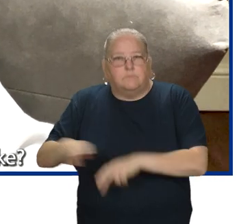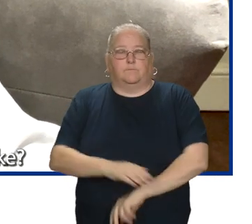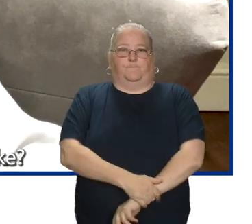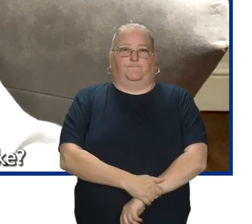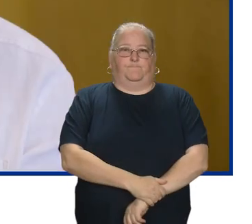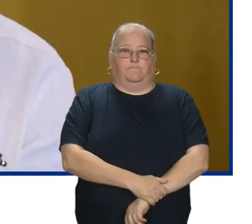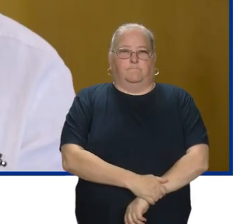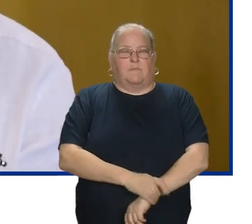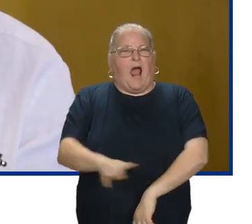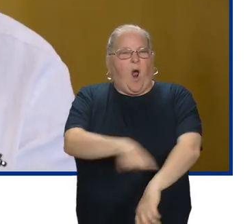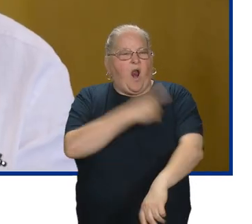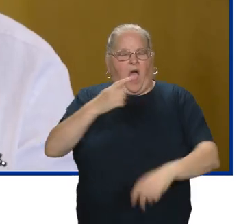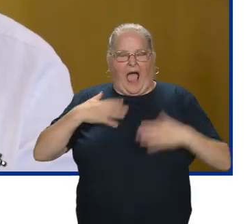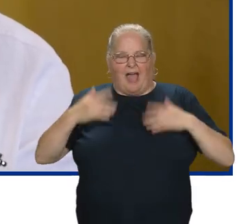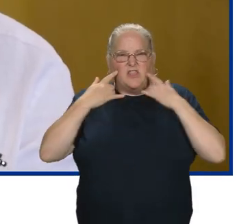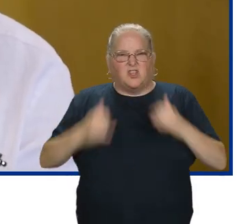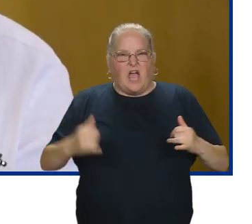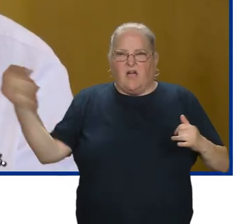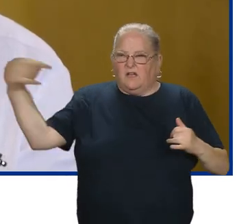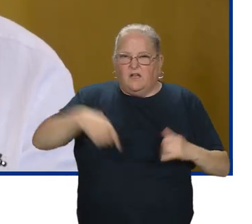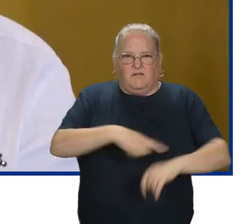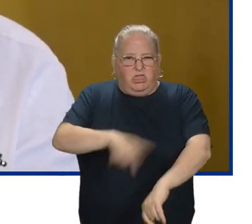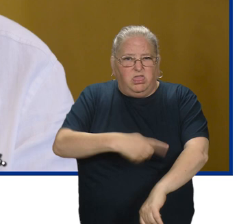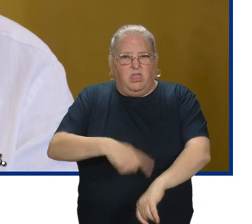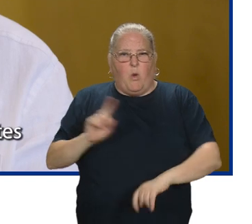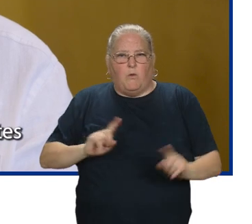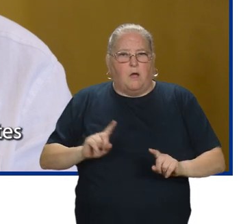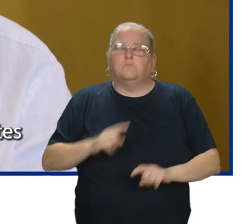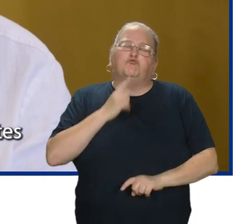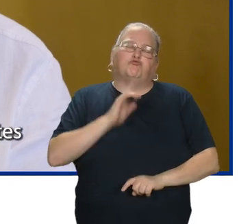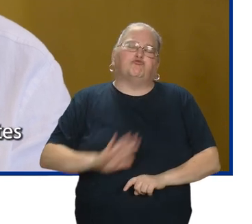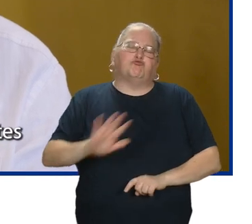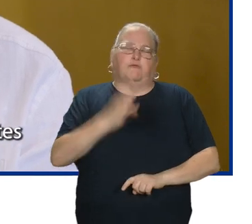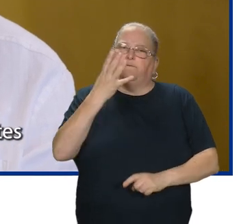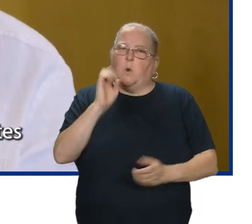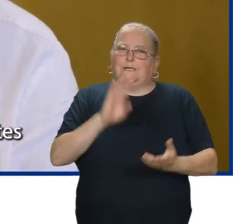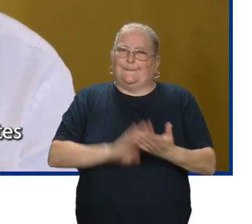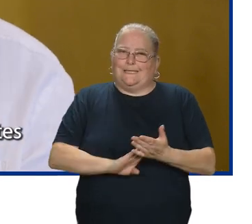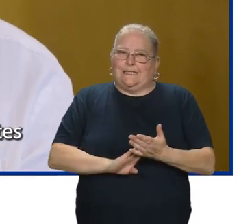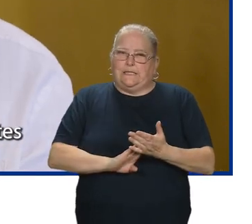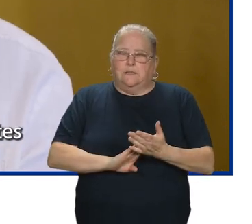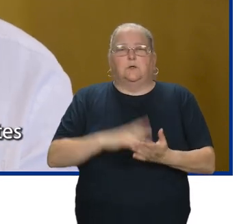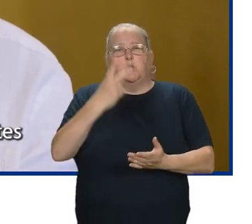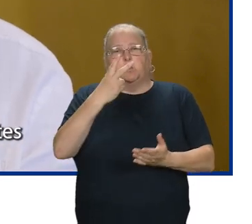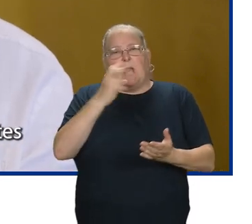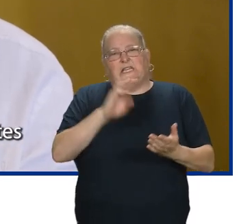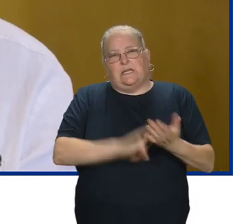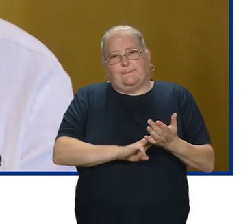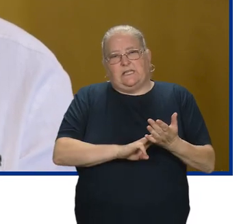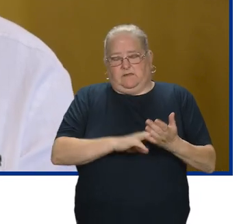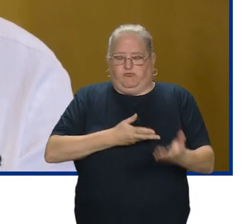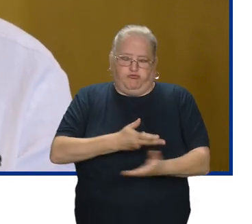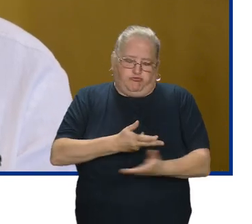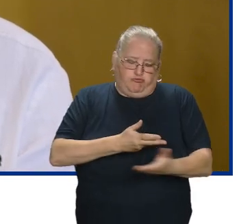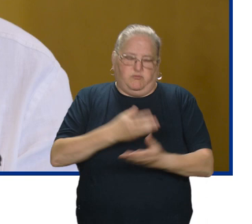check take? Well, usually it takes about 40 minutes. If you have 20 minutes, 15 or 20 minutes with the GP chatting